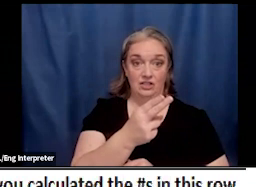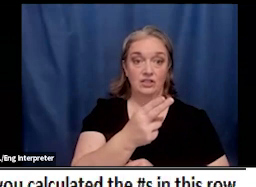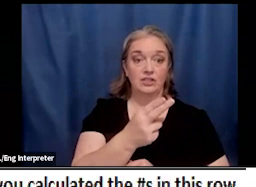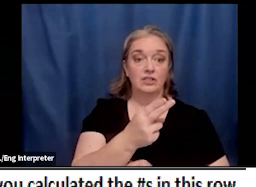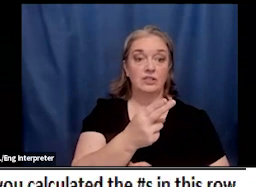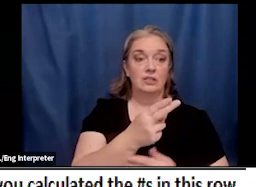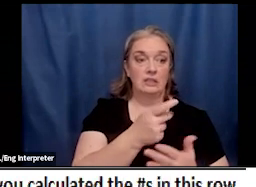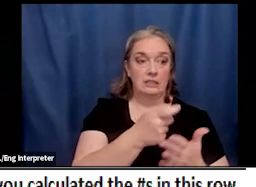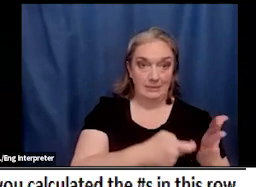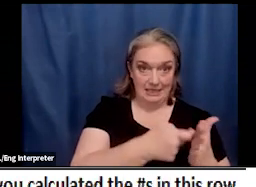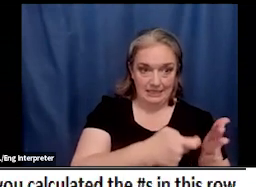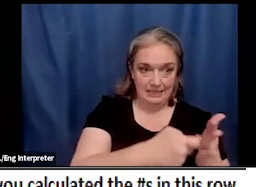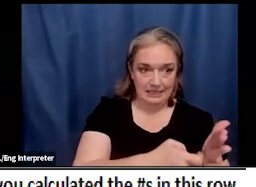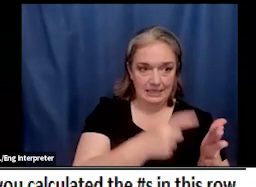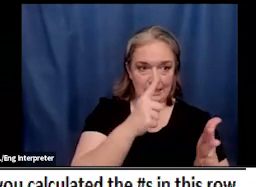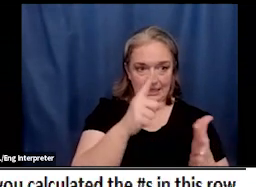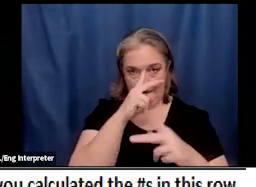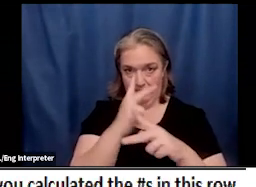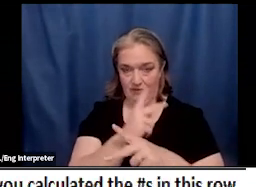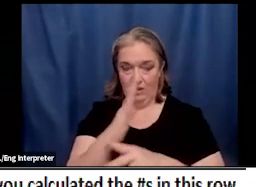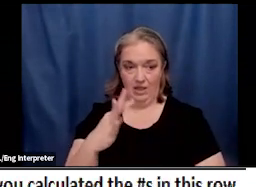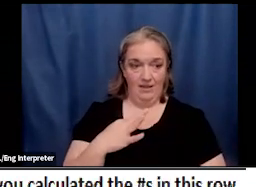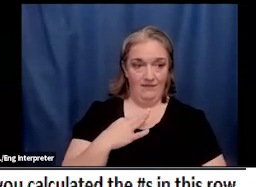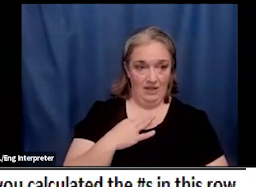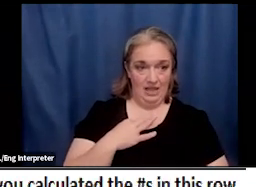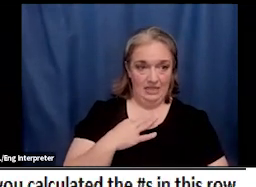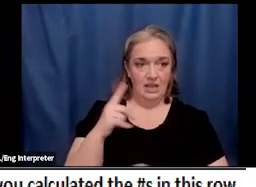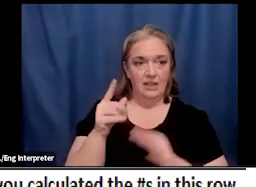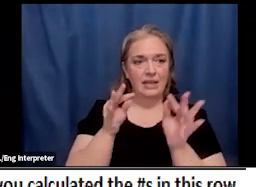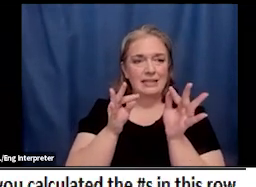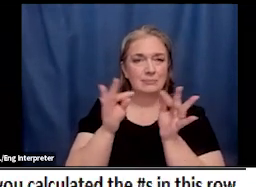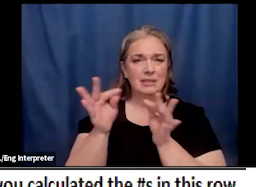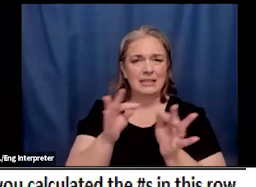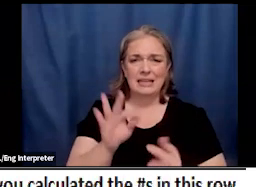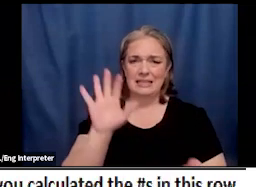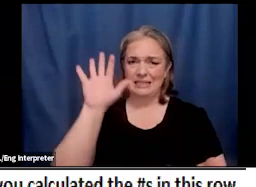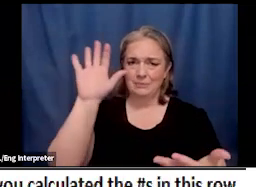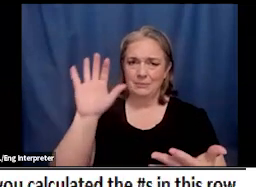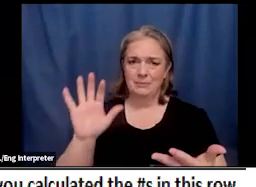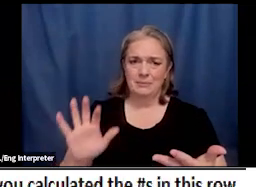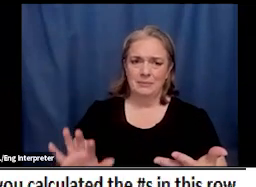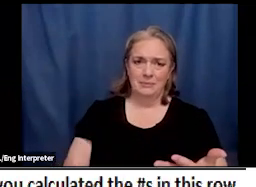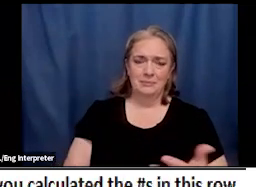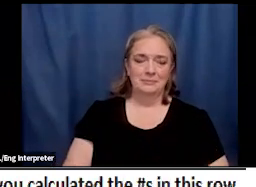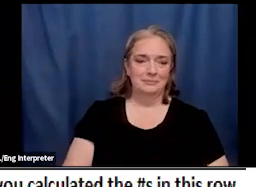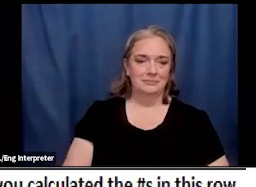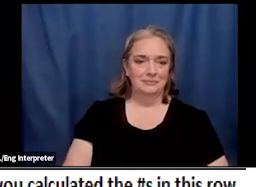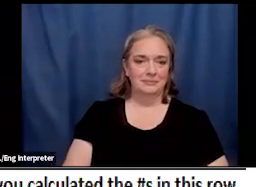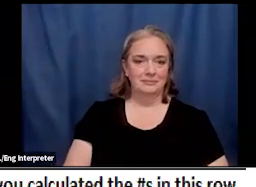They've calculated their in-kind volunteer, and they've explained all that in their explanation